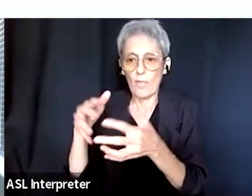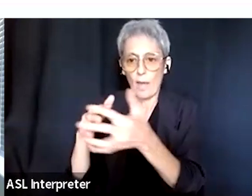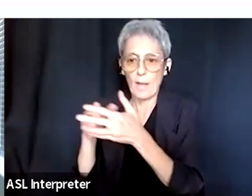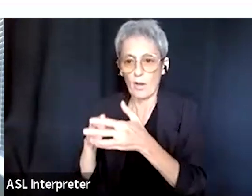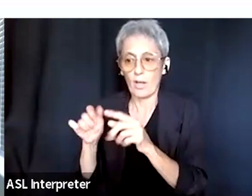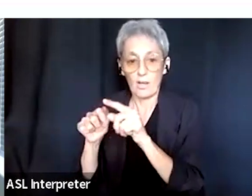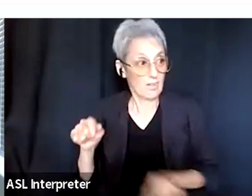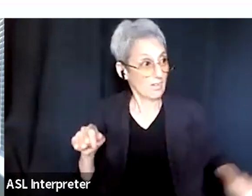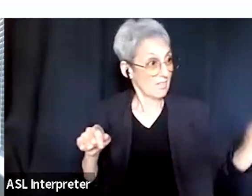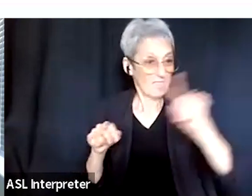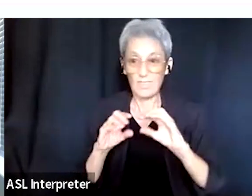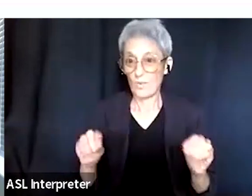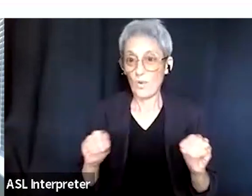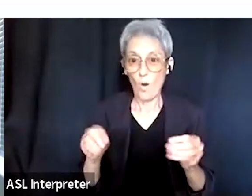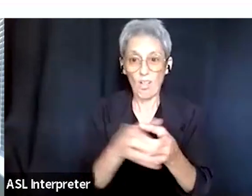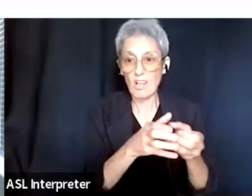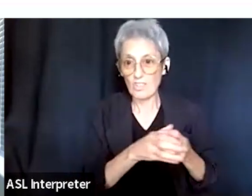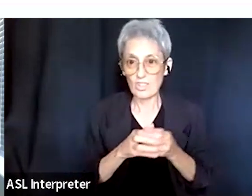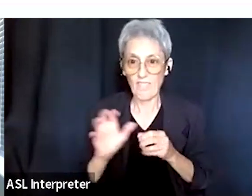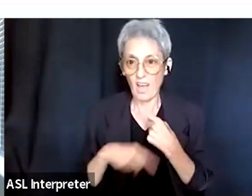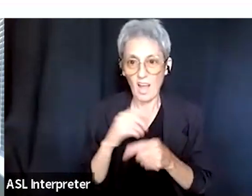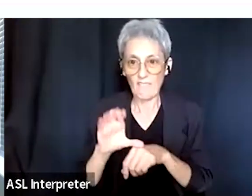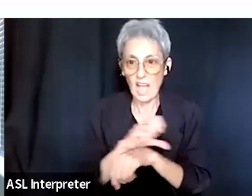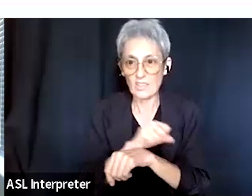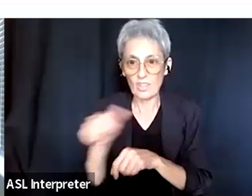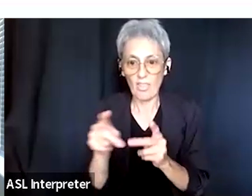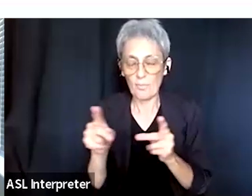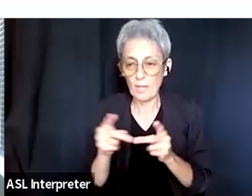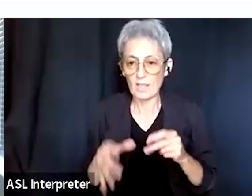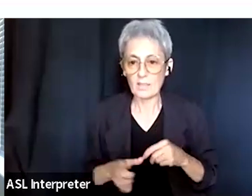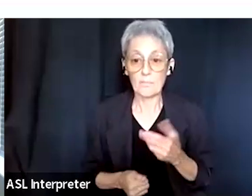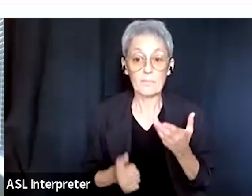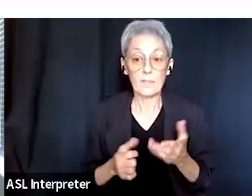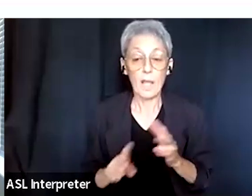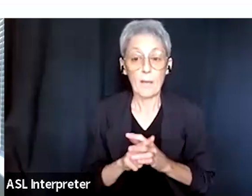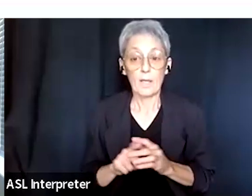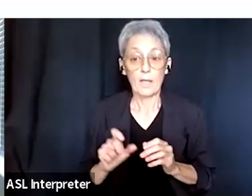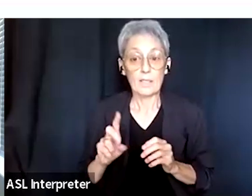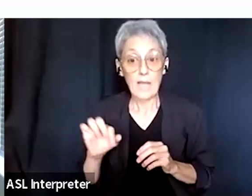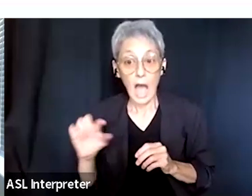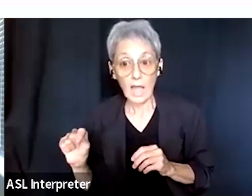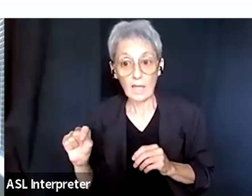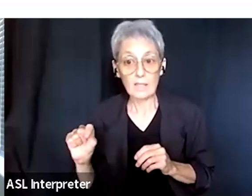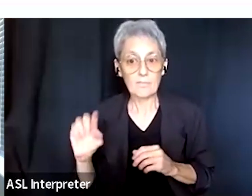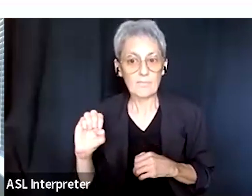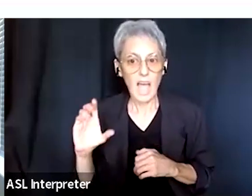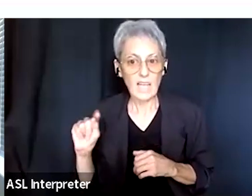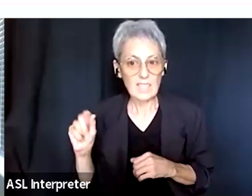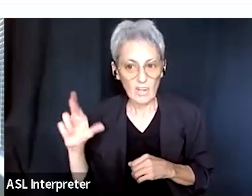And so that prompted speculation about, was it diet, etc. So it's full of,